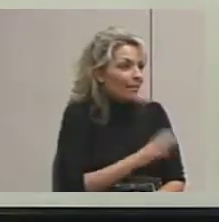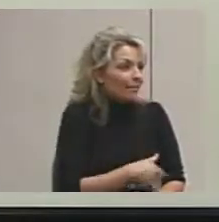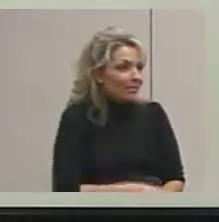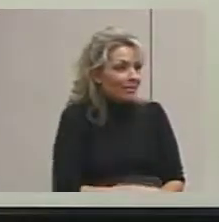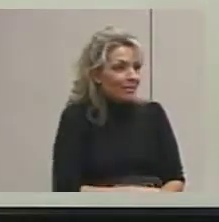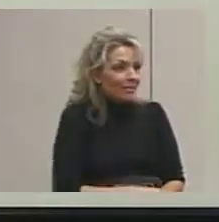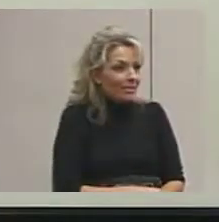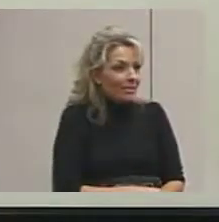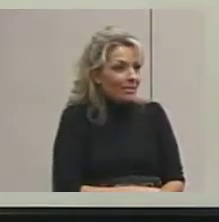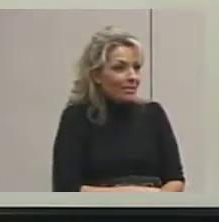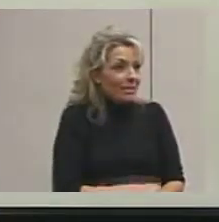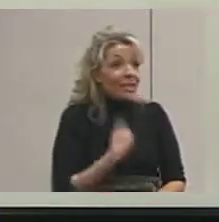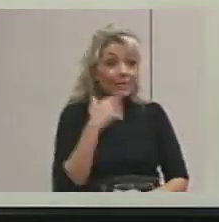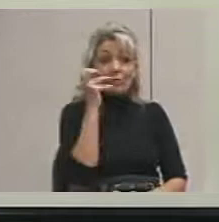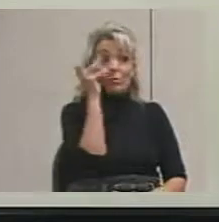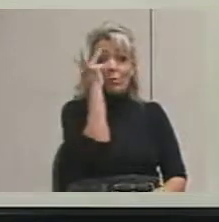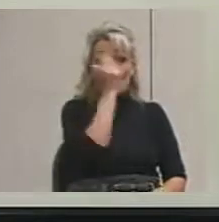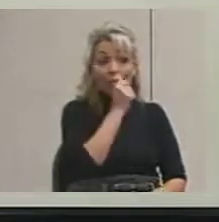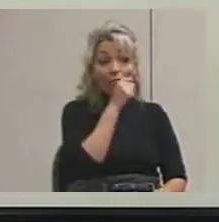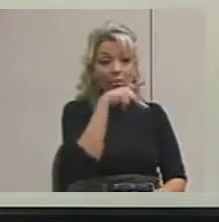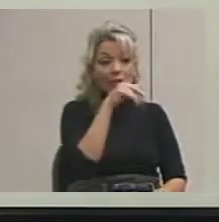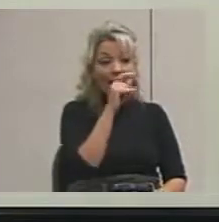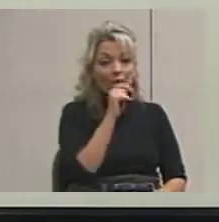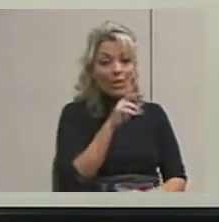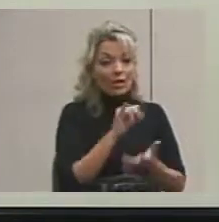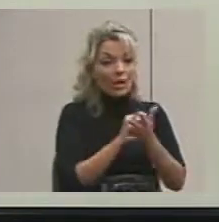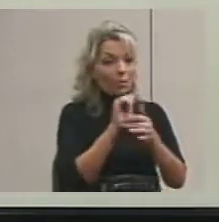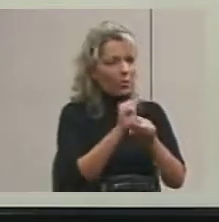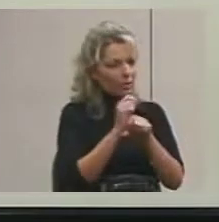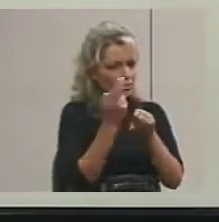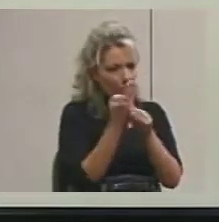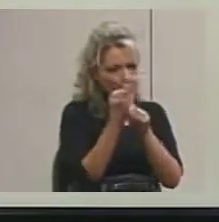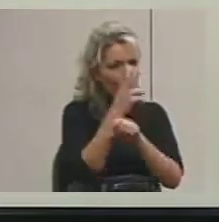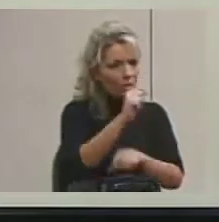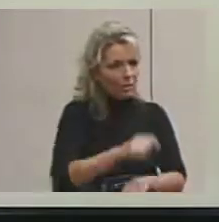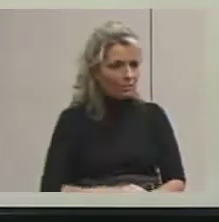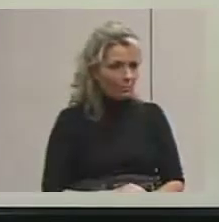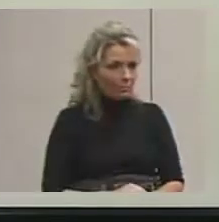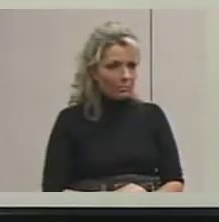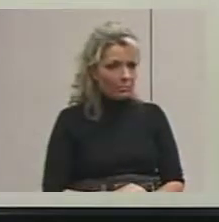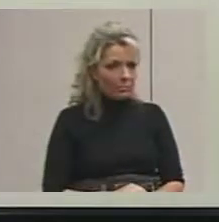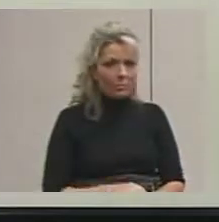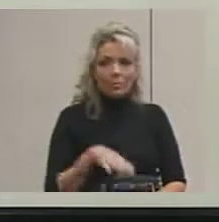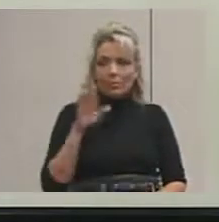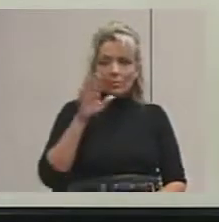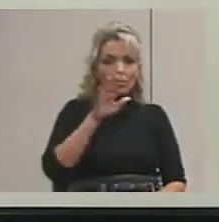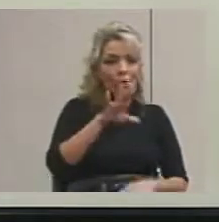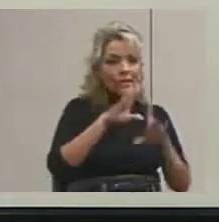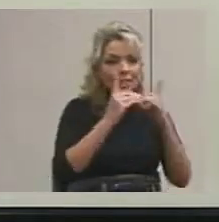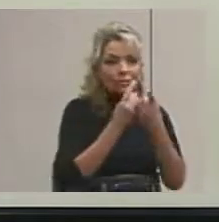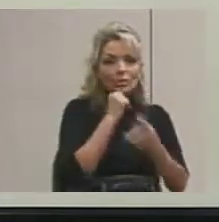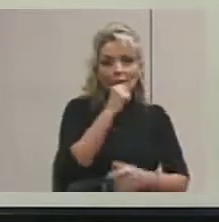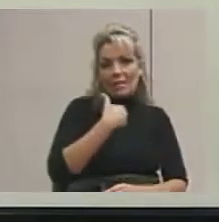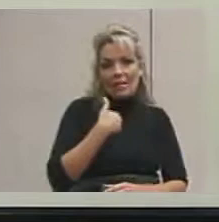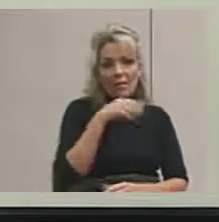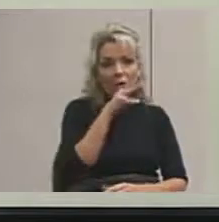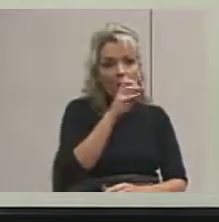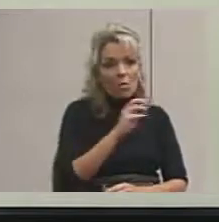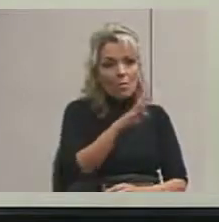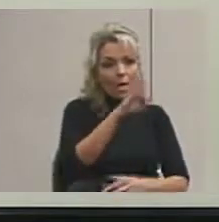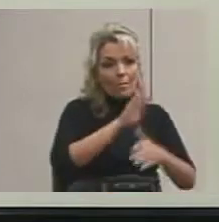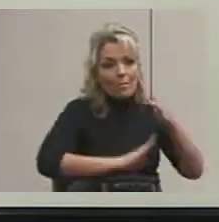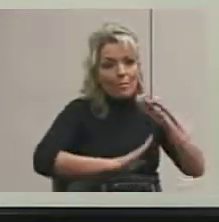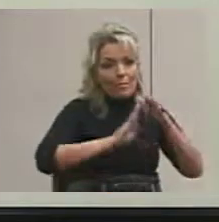And they have this beautiful planner that works when you use it. So. Your district doesn't have any web-based kind